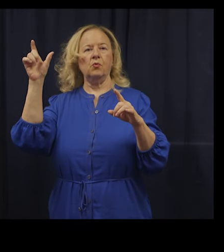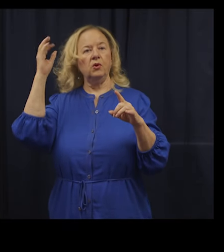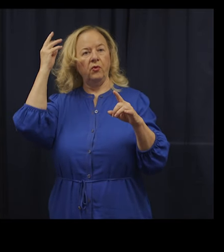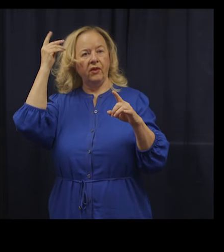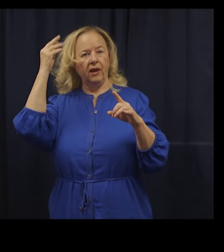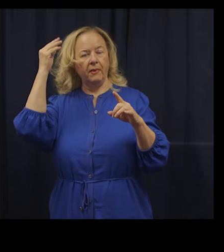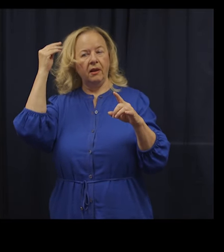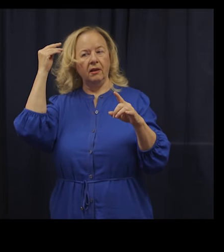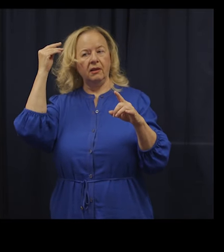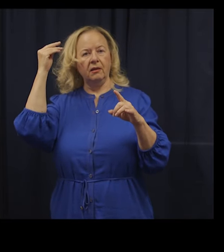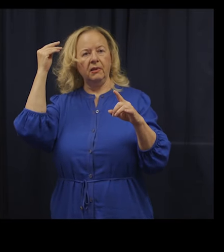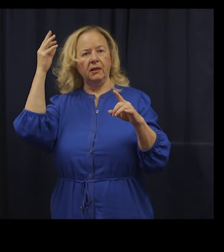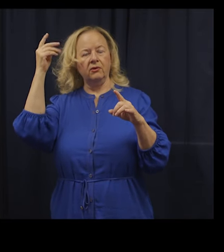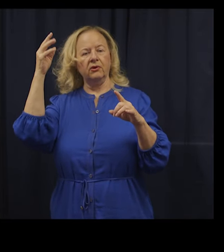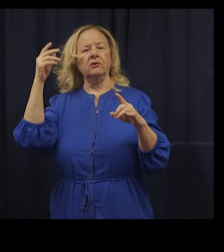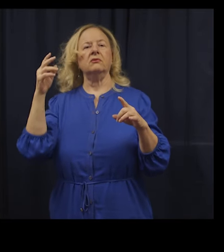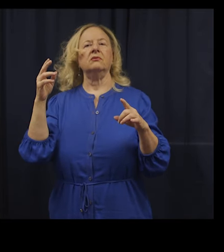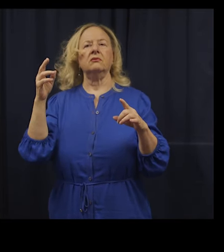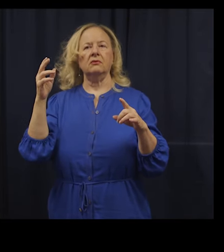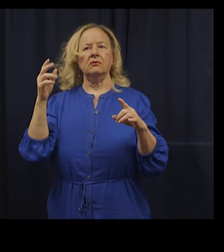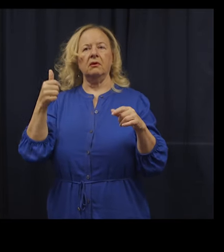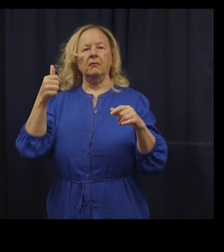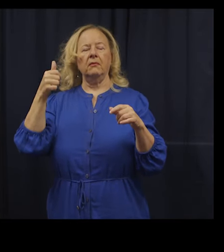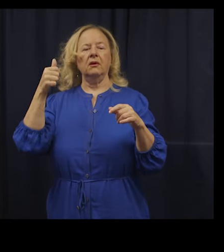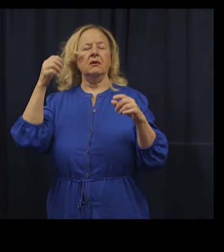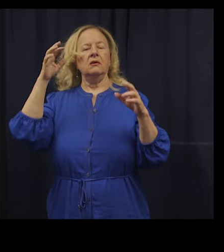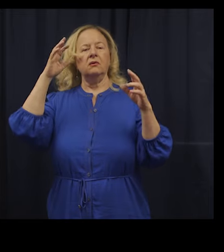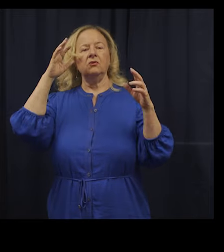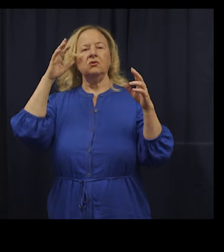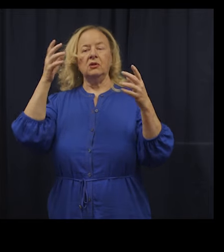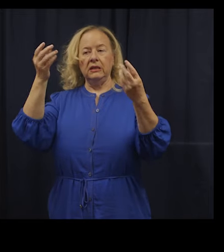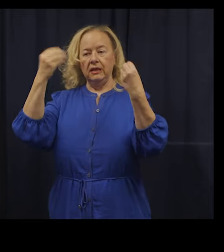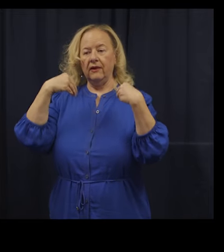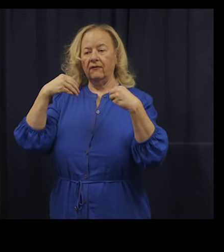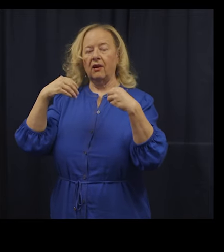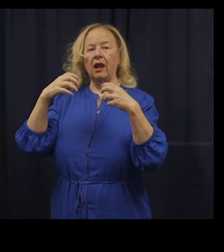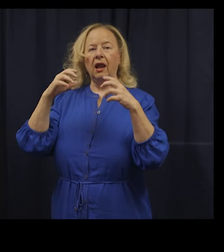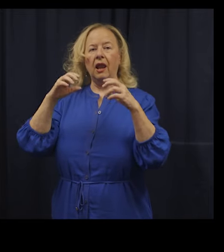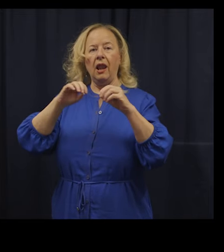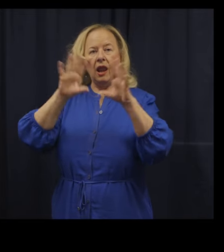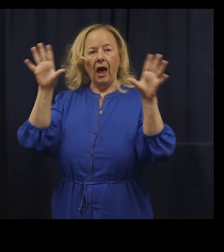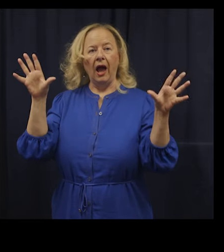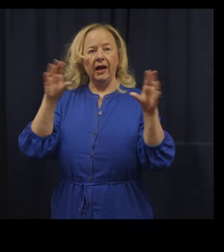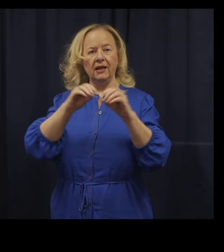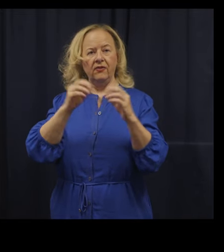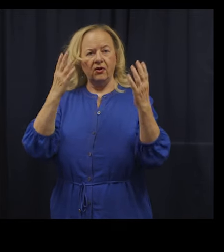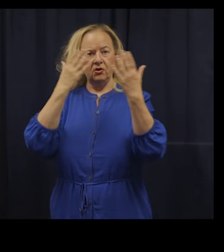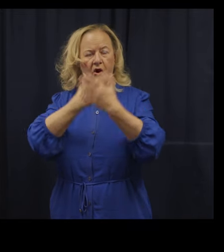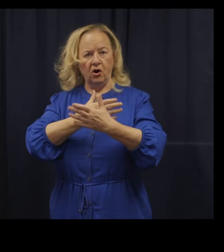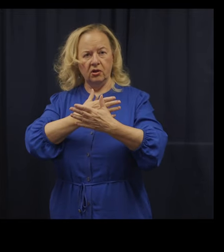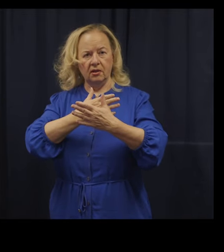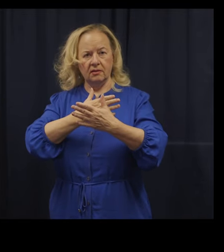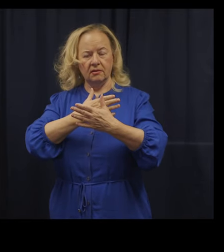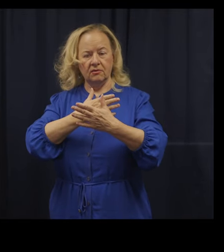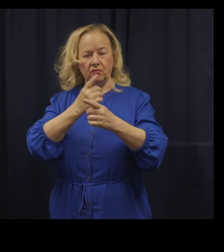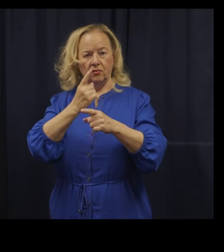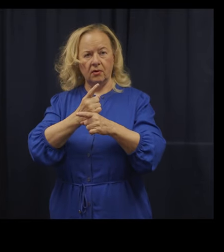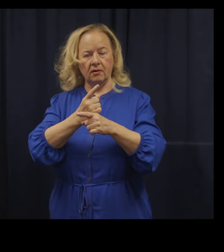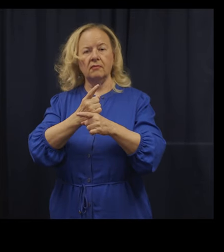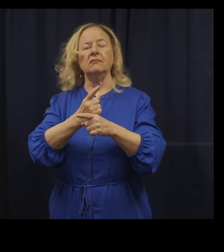it, God created us to give light in the darkness, right?